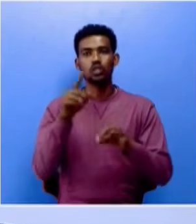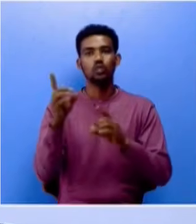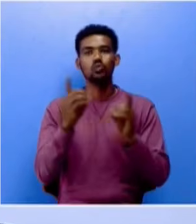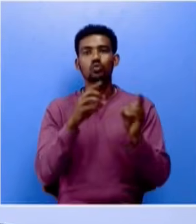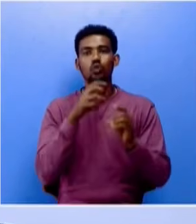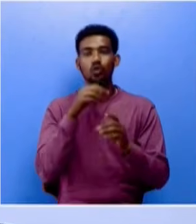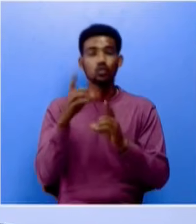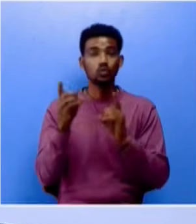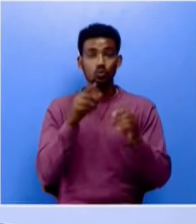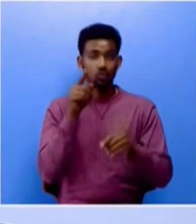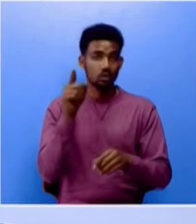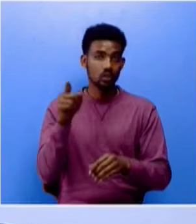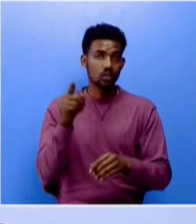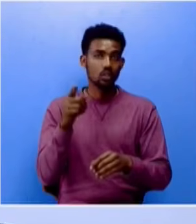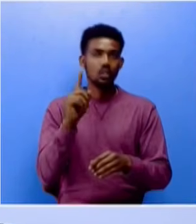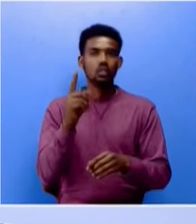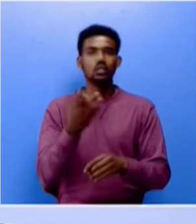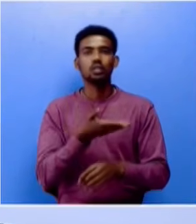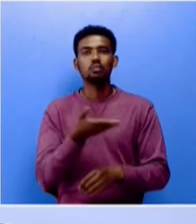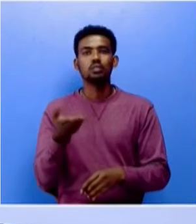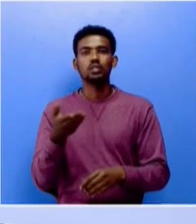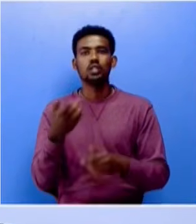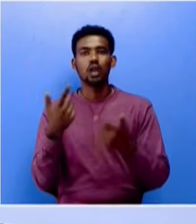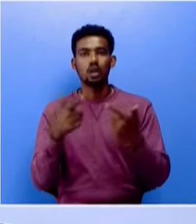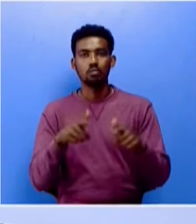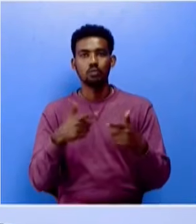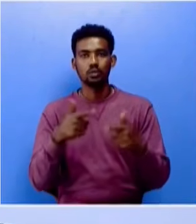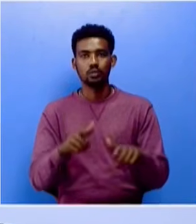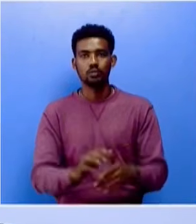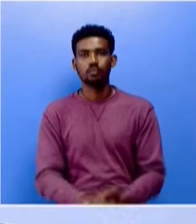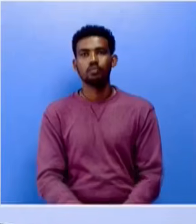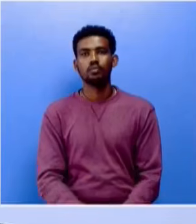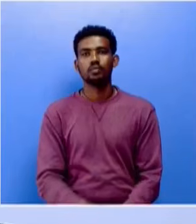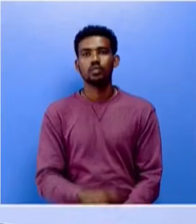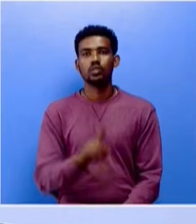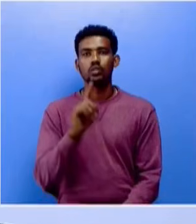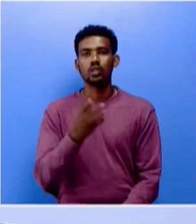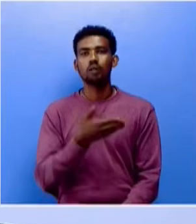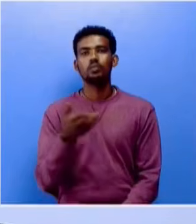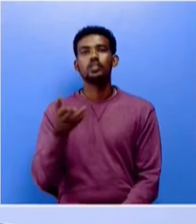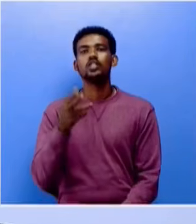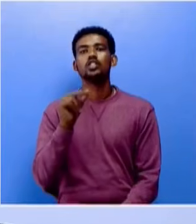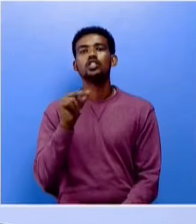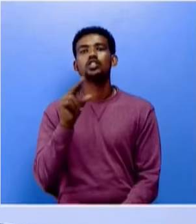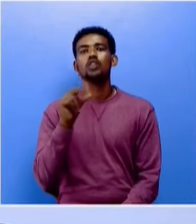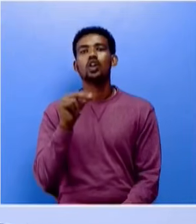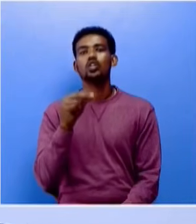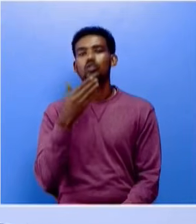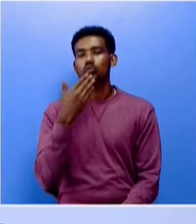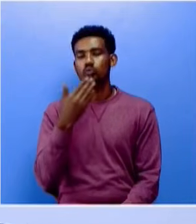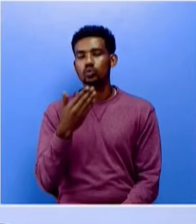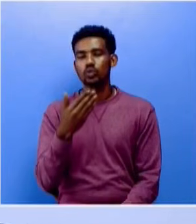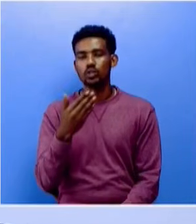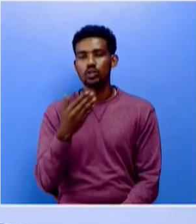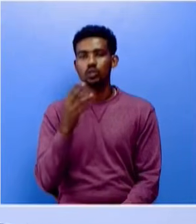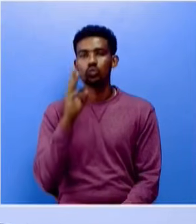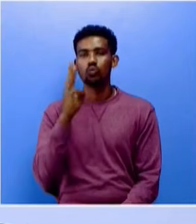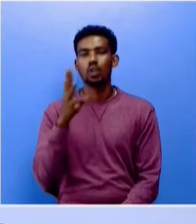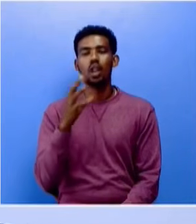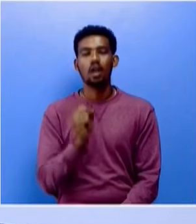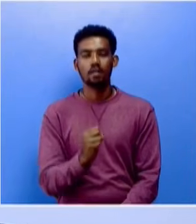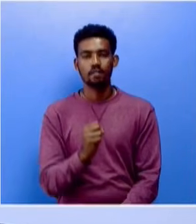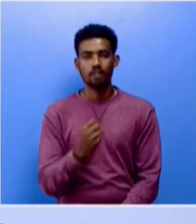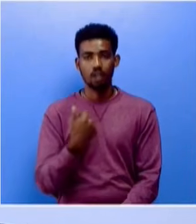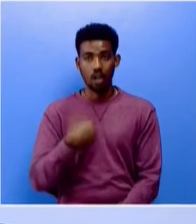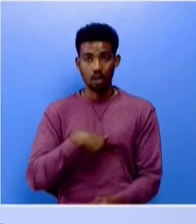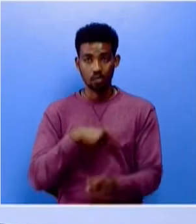do it, something will happen. Something not good will happen. Am I